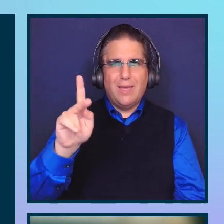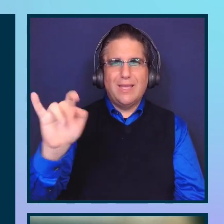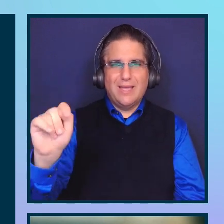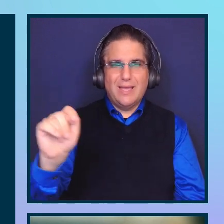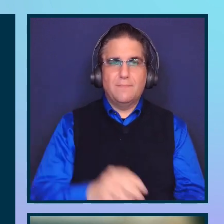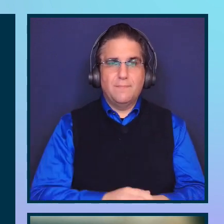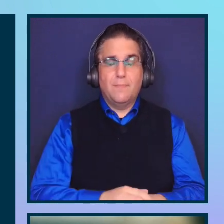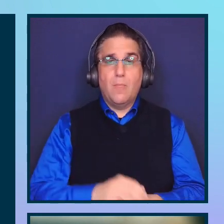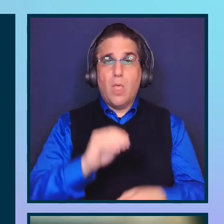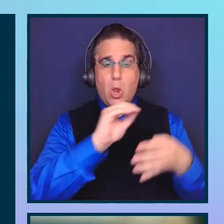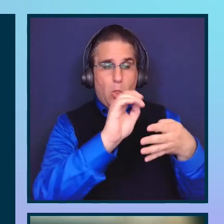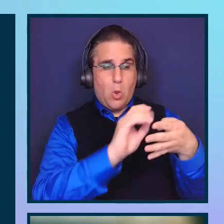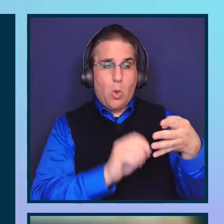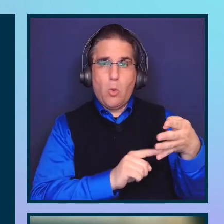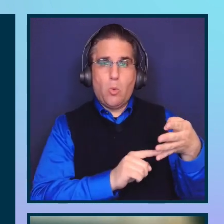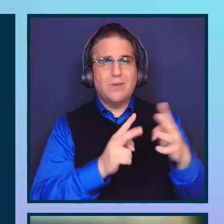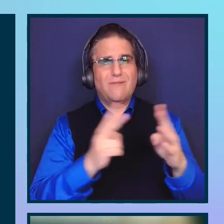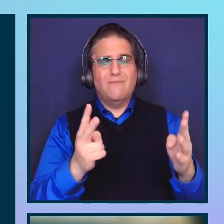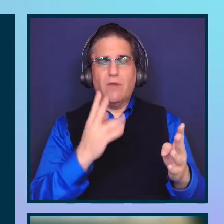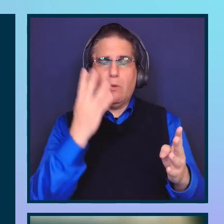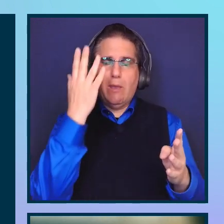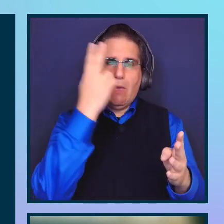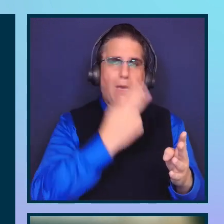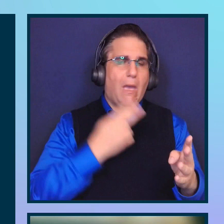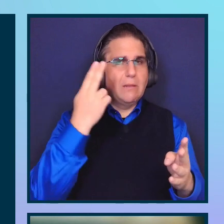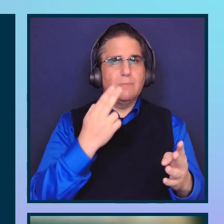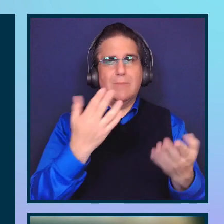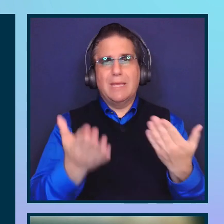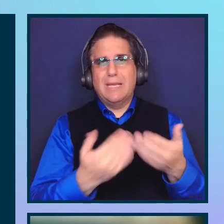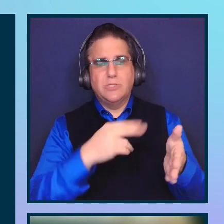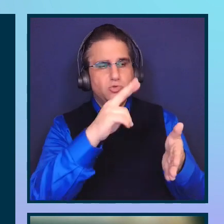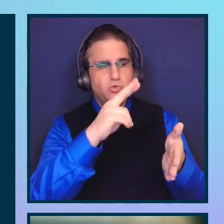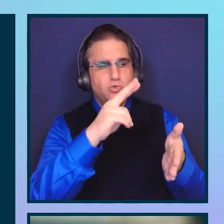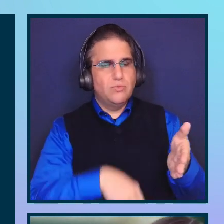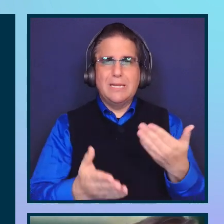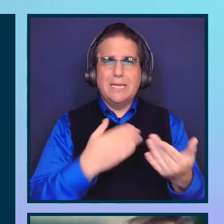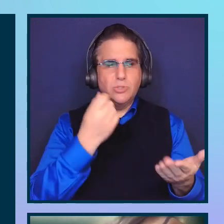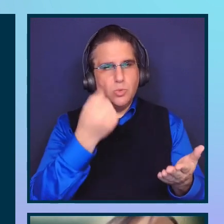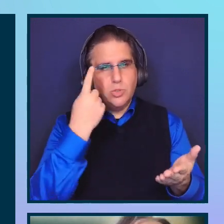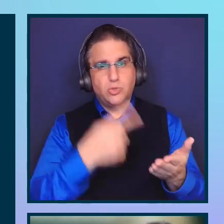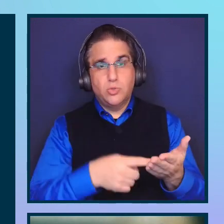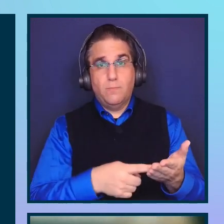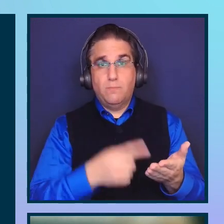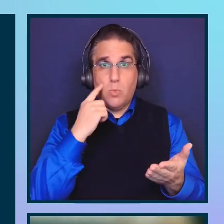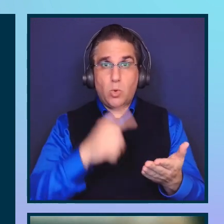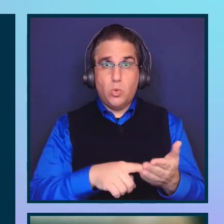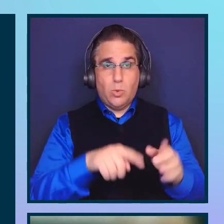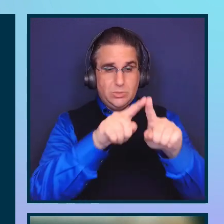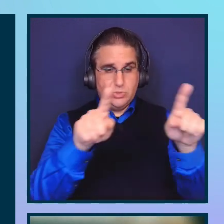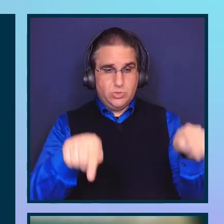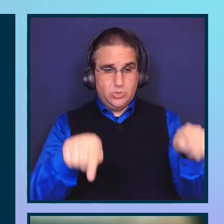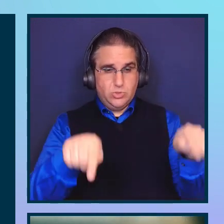is very handsome, very readable, easy to consume. So I've put a screenshot at the very bottom